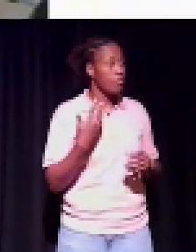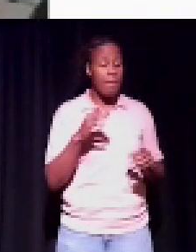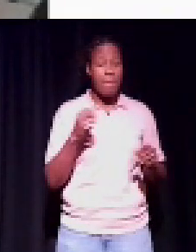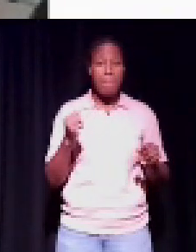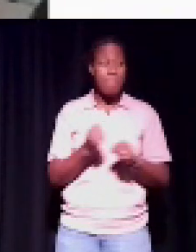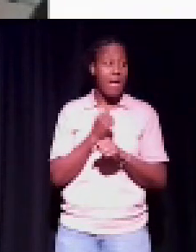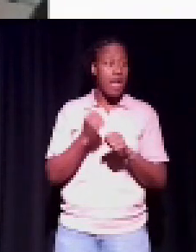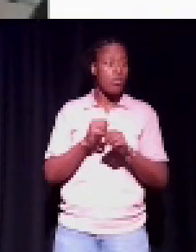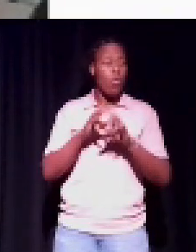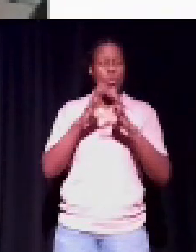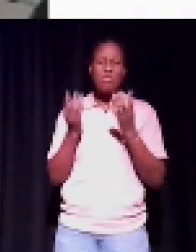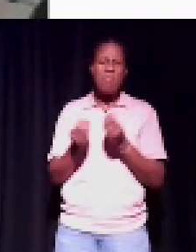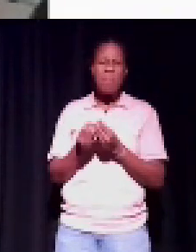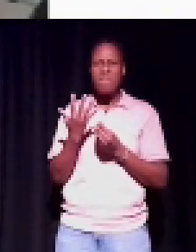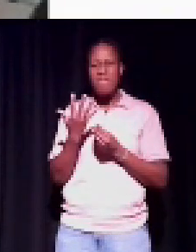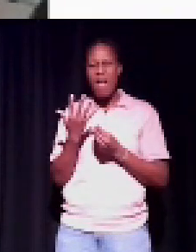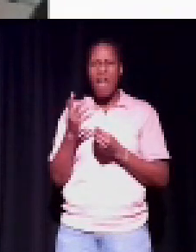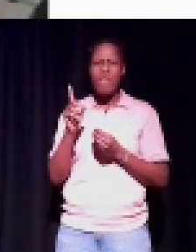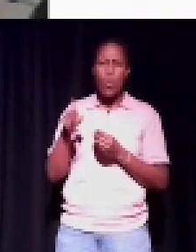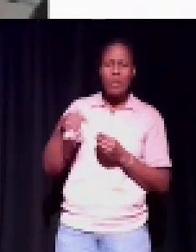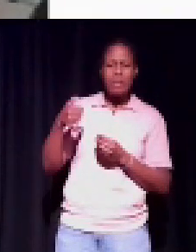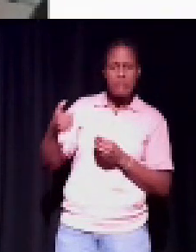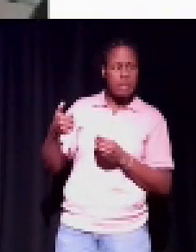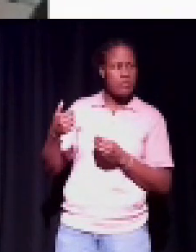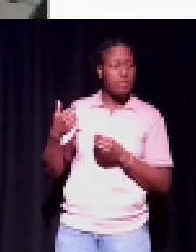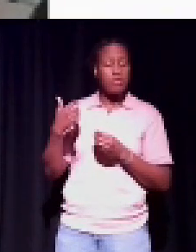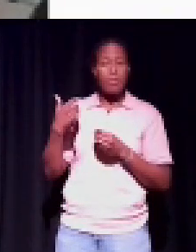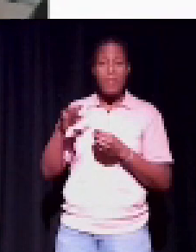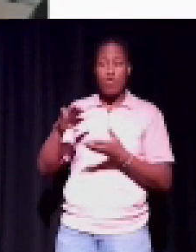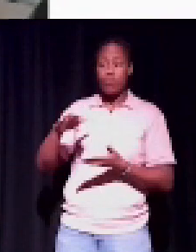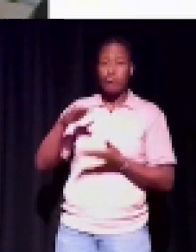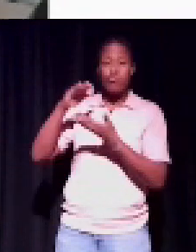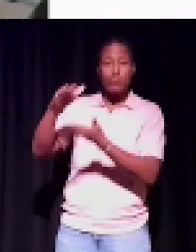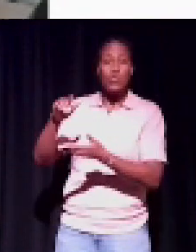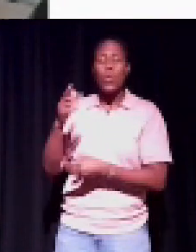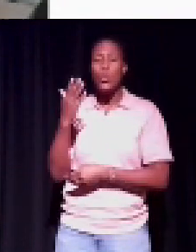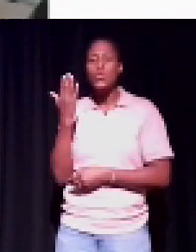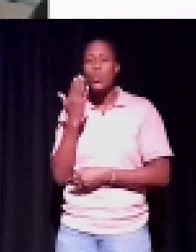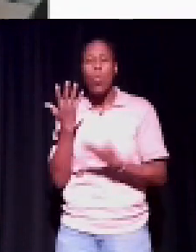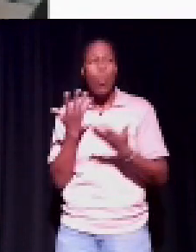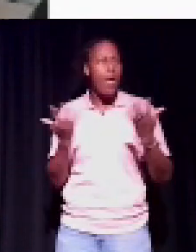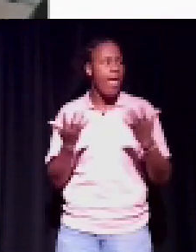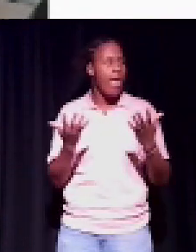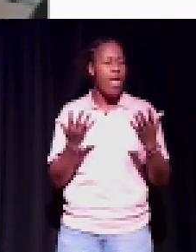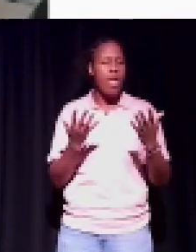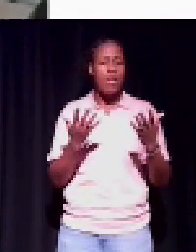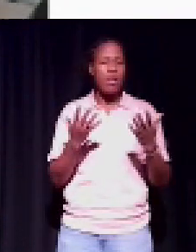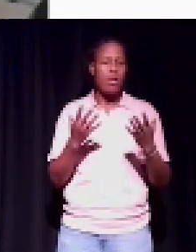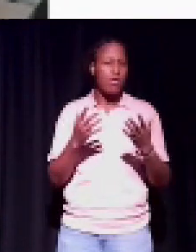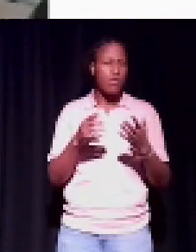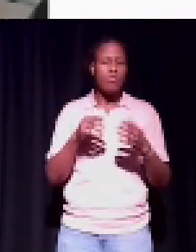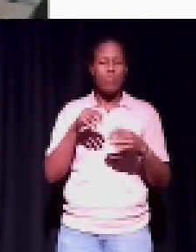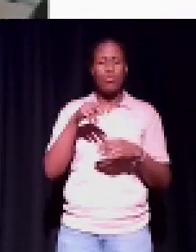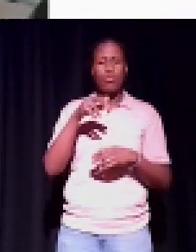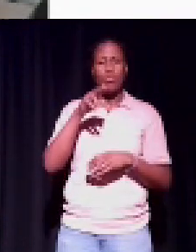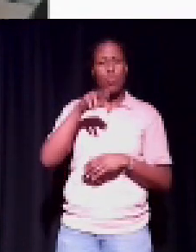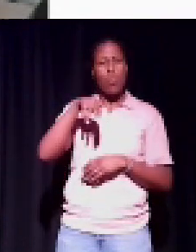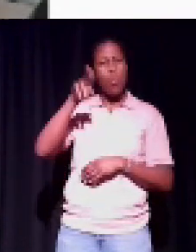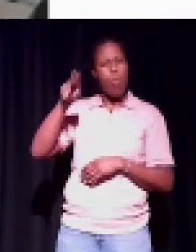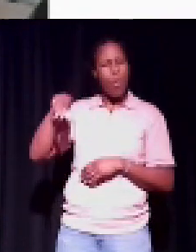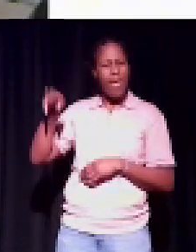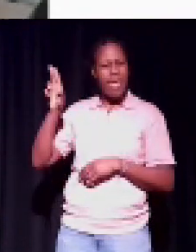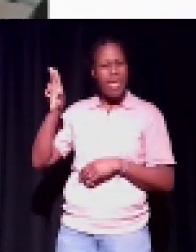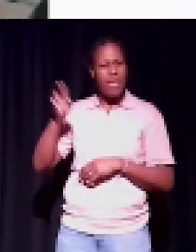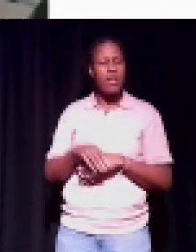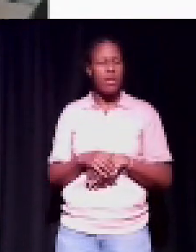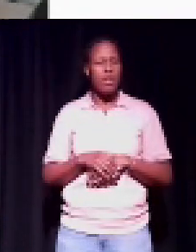of these and sent them to a school in Oslo, no, sorry, not in Oslo, in Tromsø in Norway, where they are